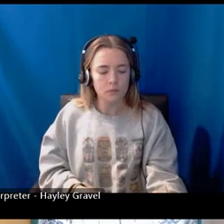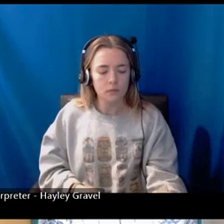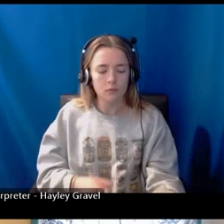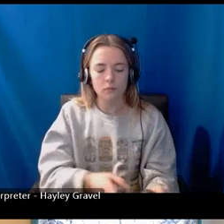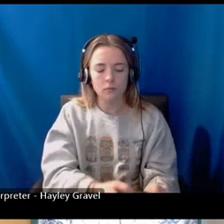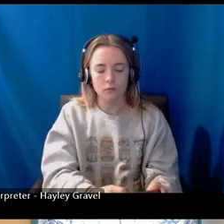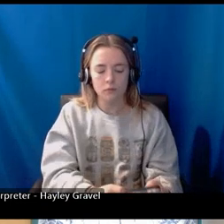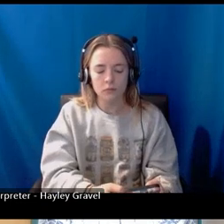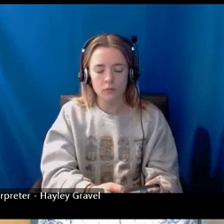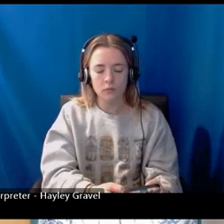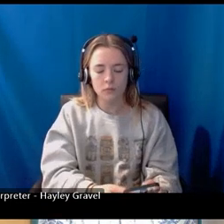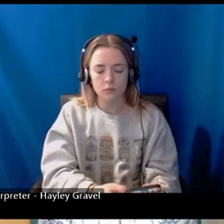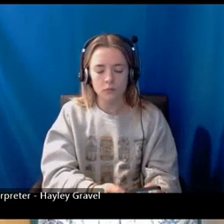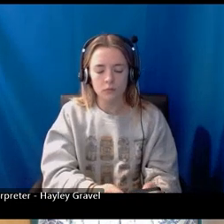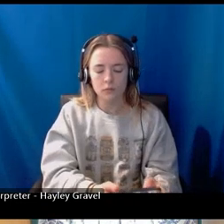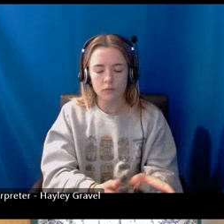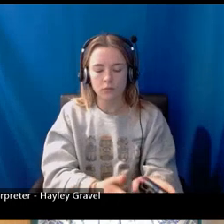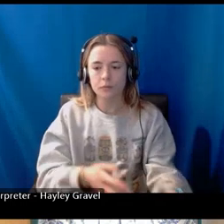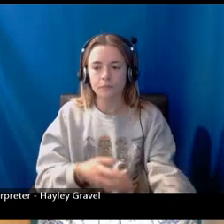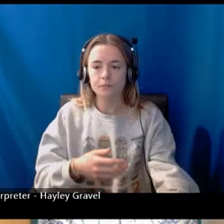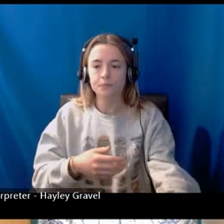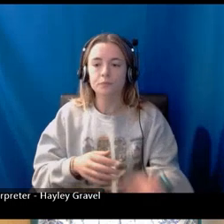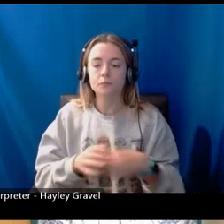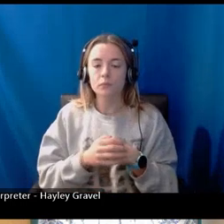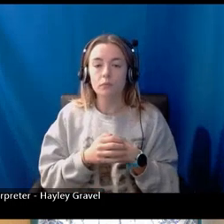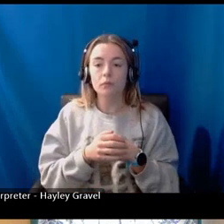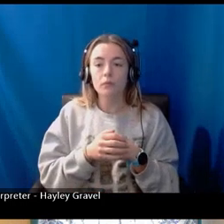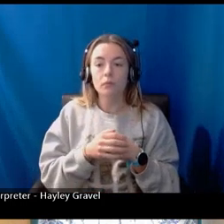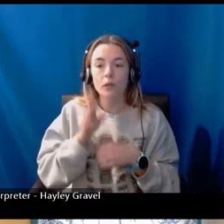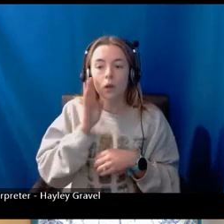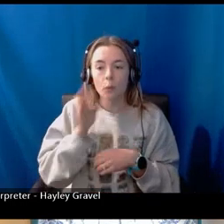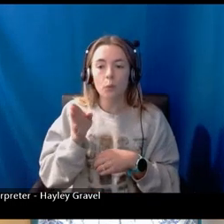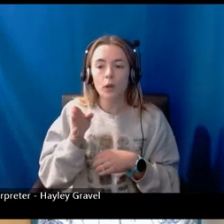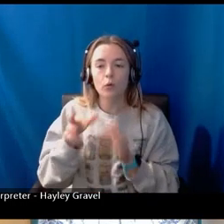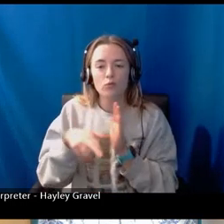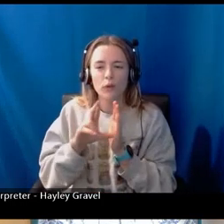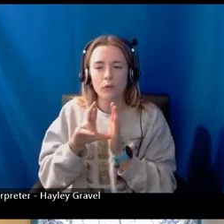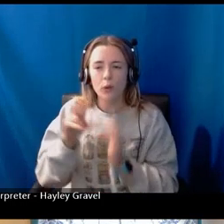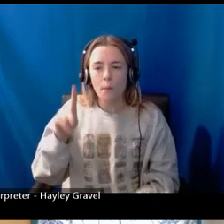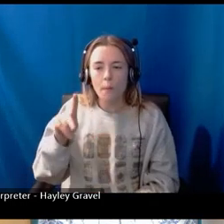And I want to go over that again.